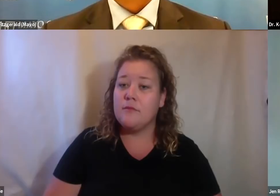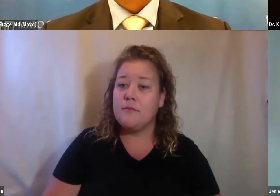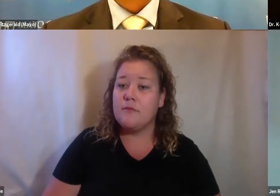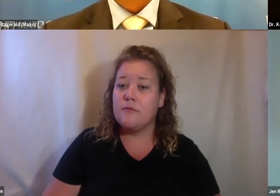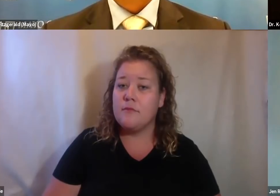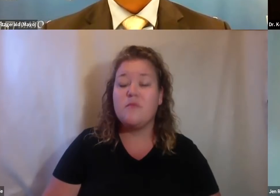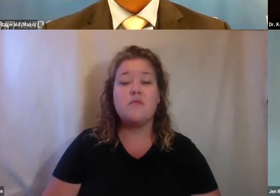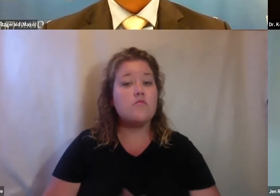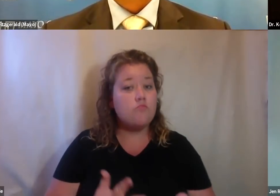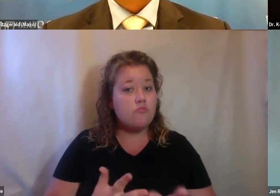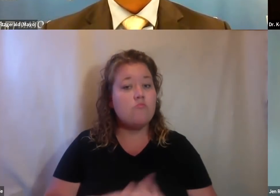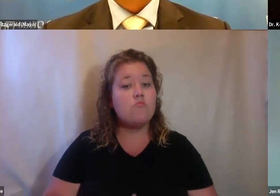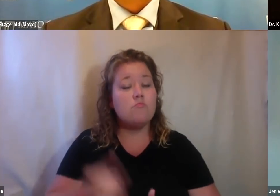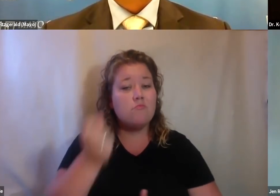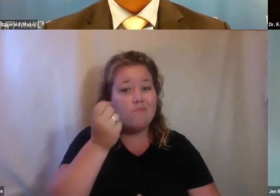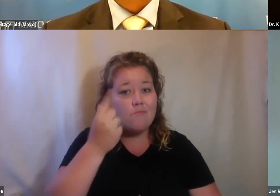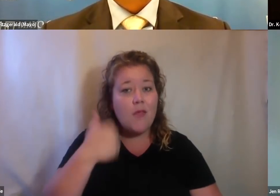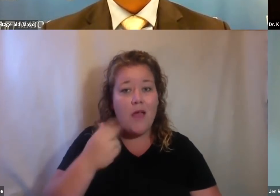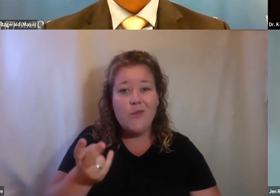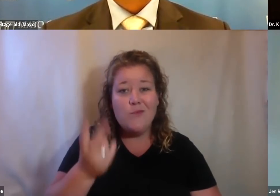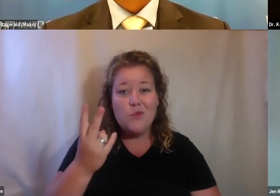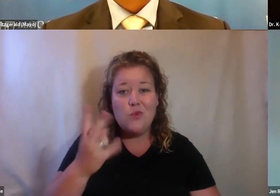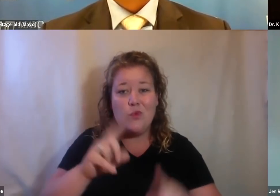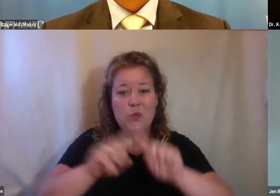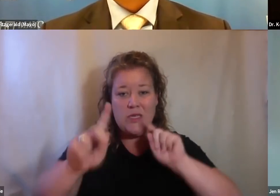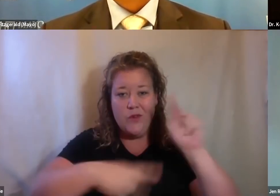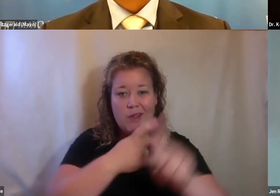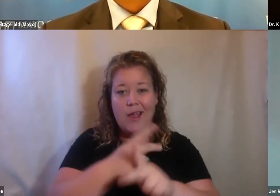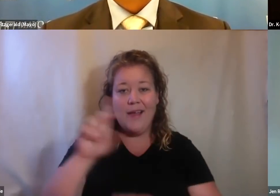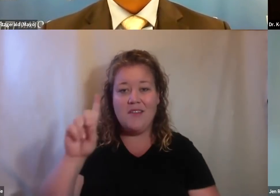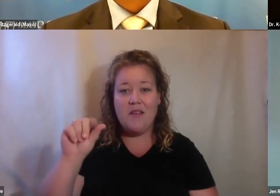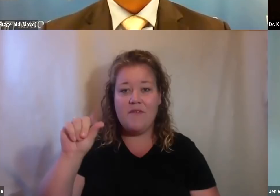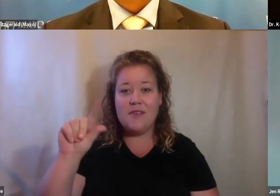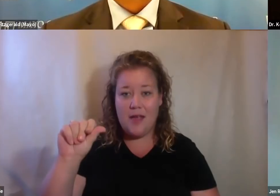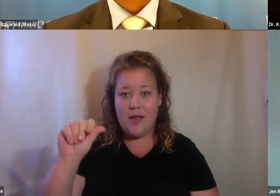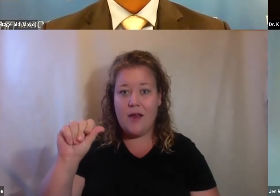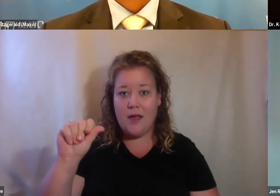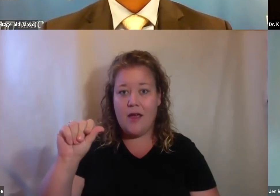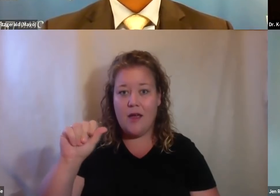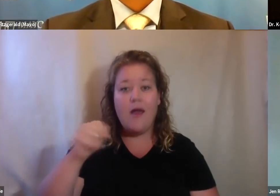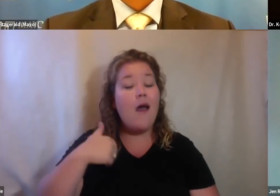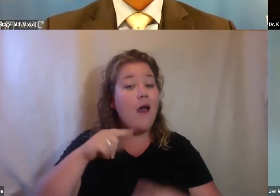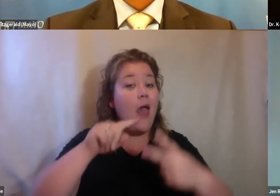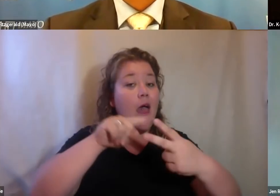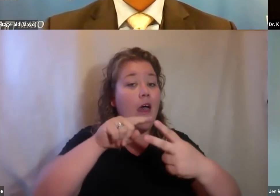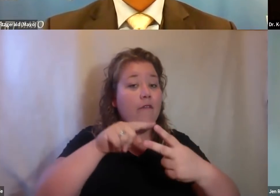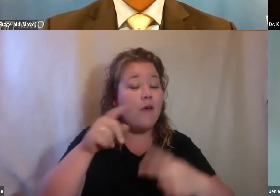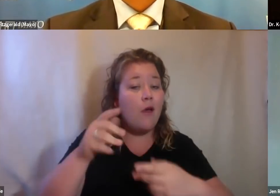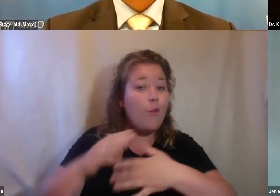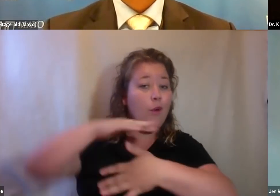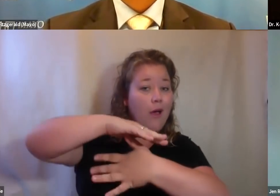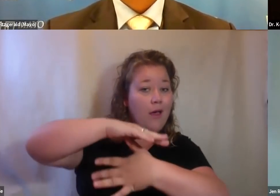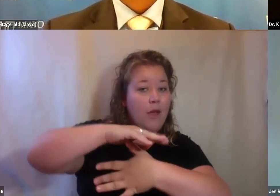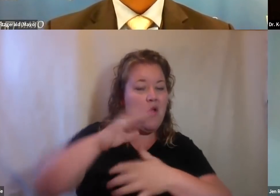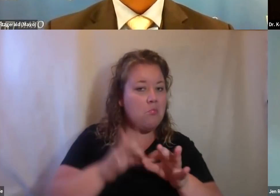sort of two types of data that we'll be focusing on. There are primary sort of key COVID metrics, and